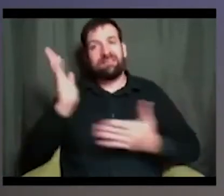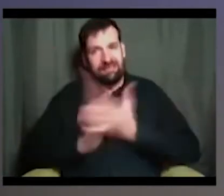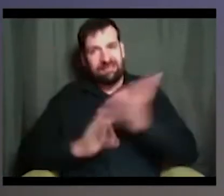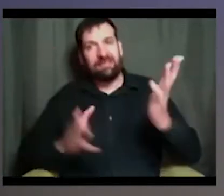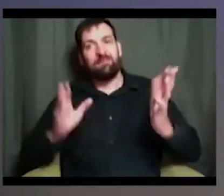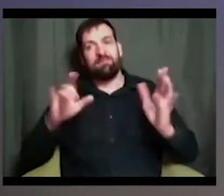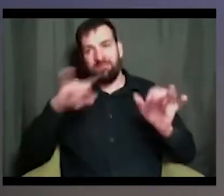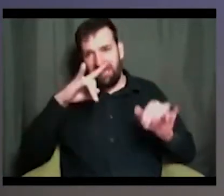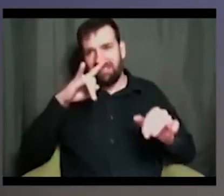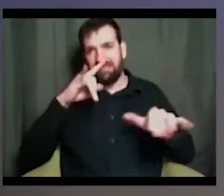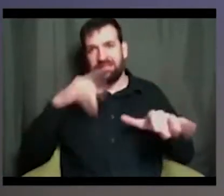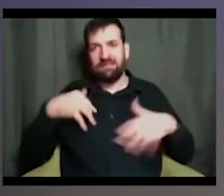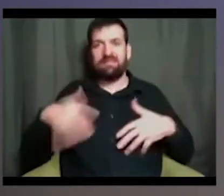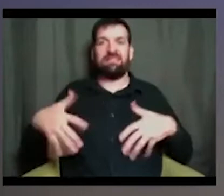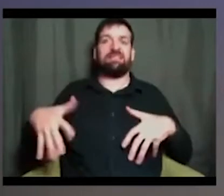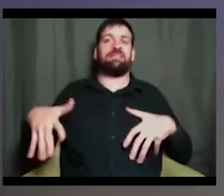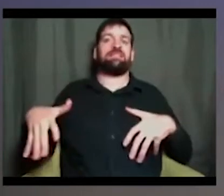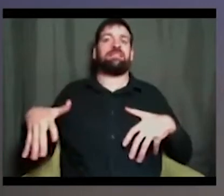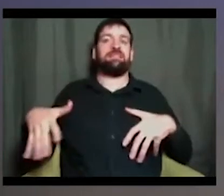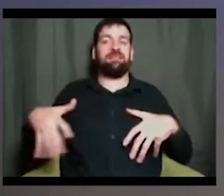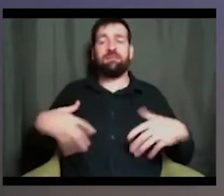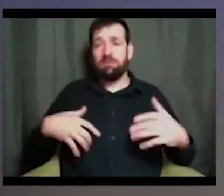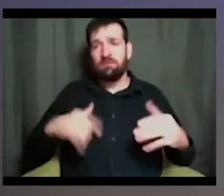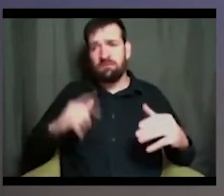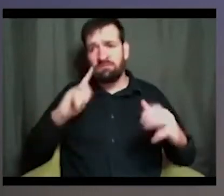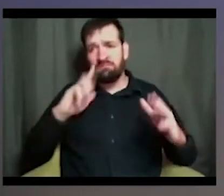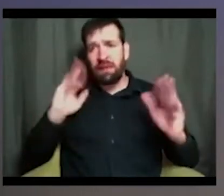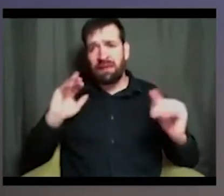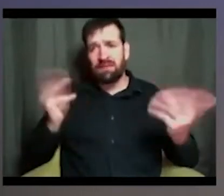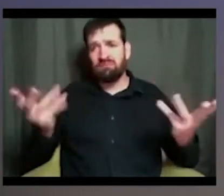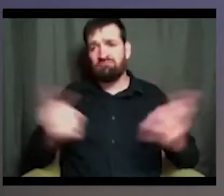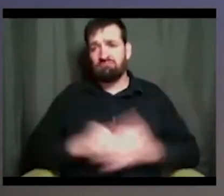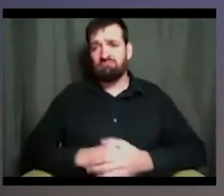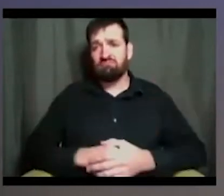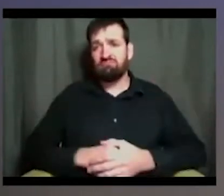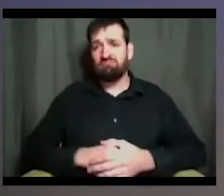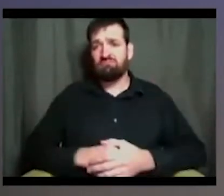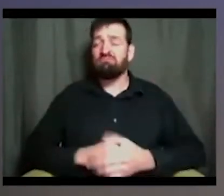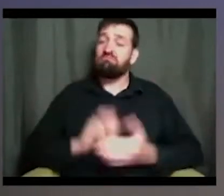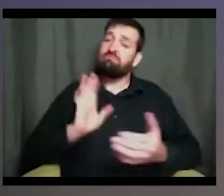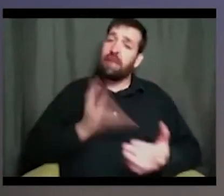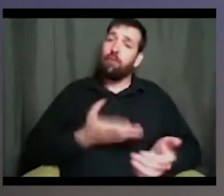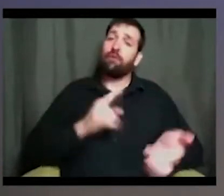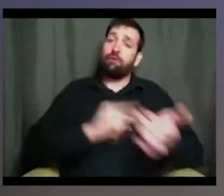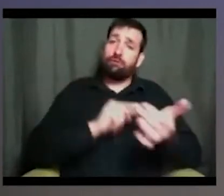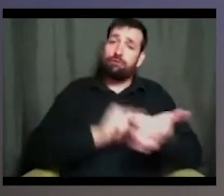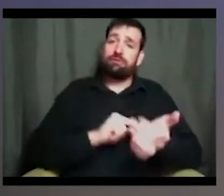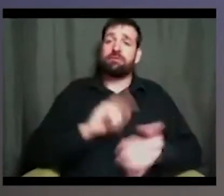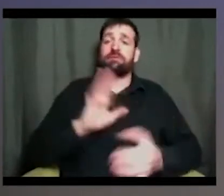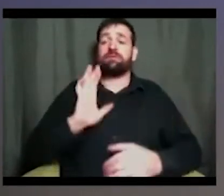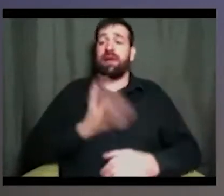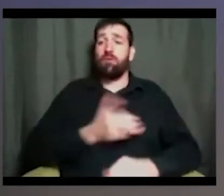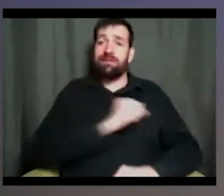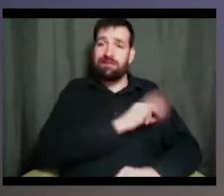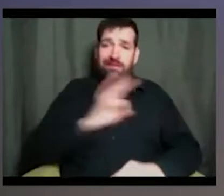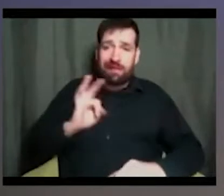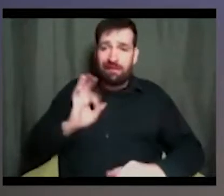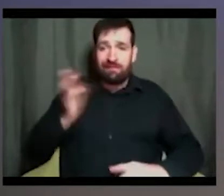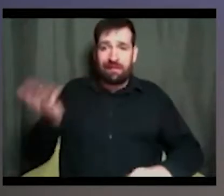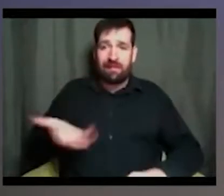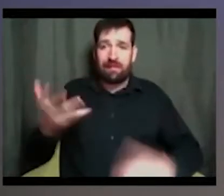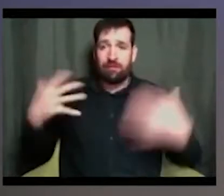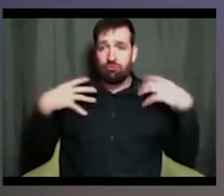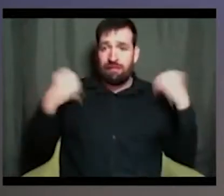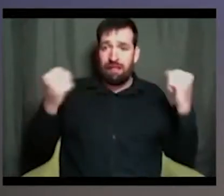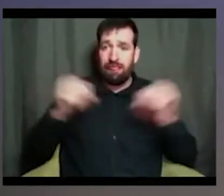and that's expected, and it's something that I know our nursing staff and our clinics and here at the health system and really